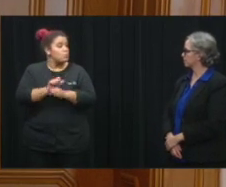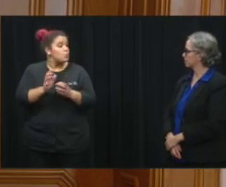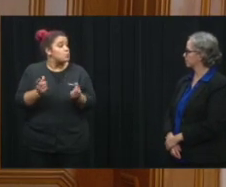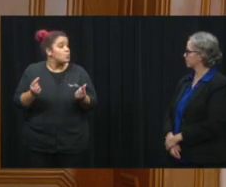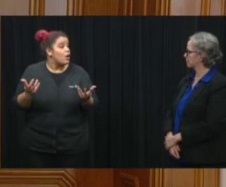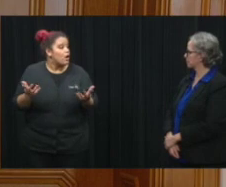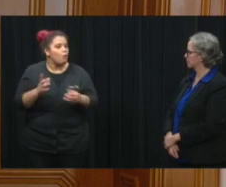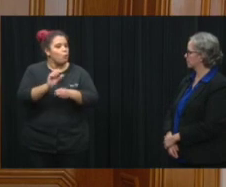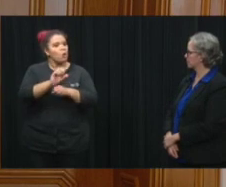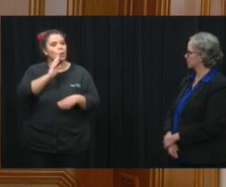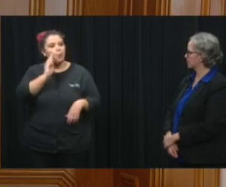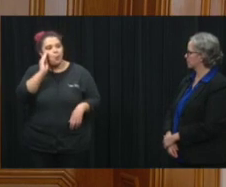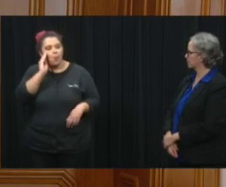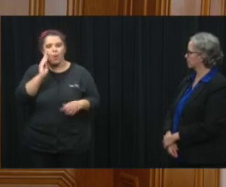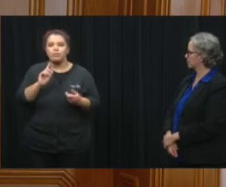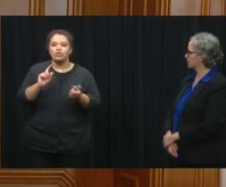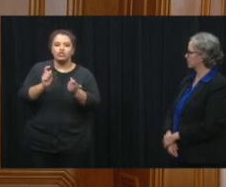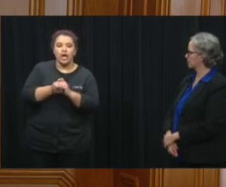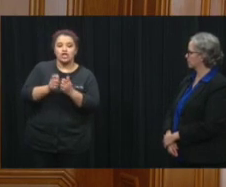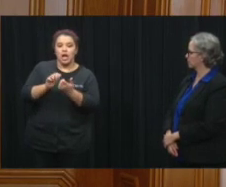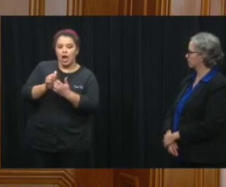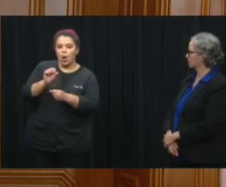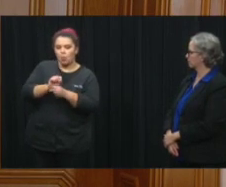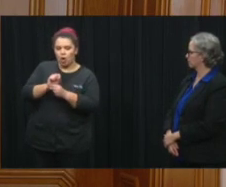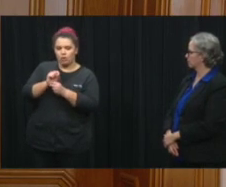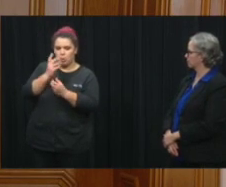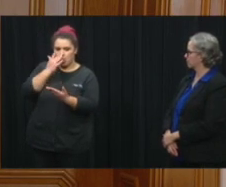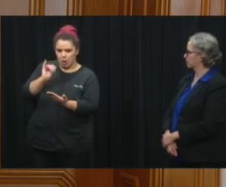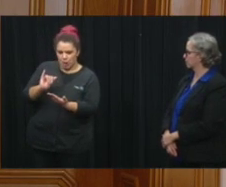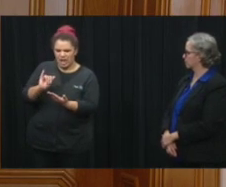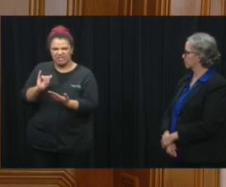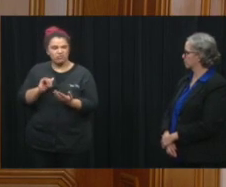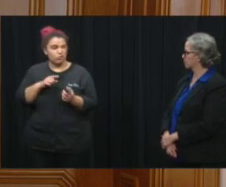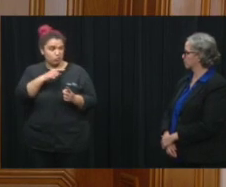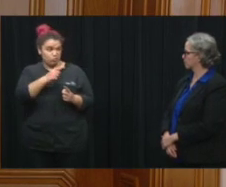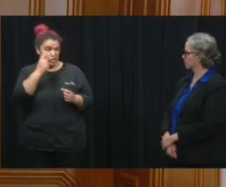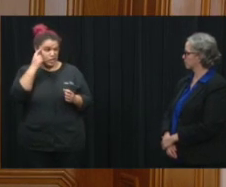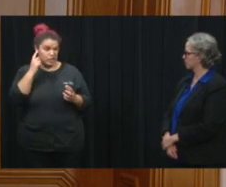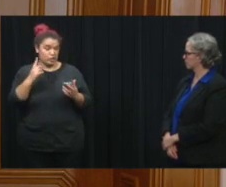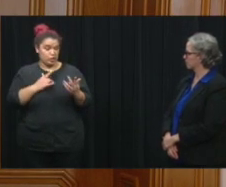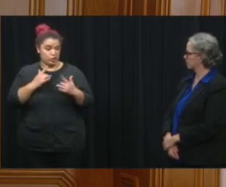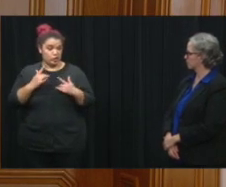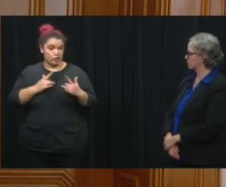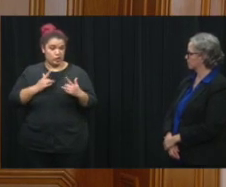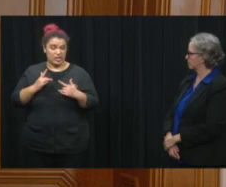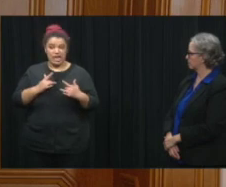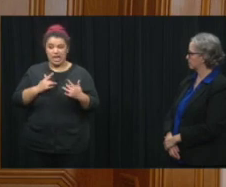workflow up, is there any concern that we might see businesses be